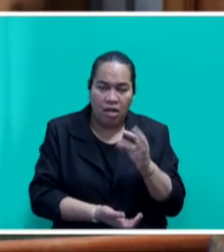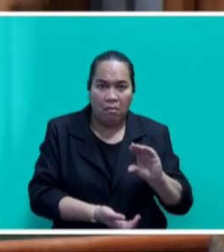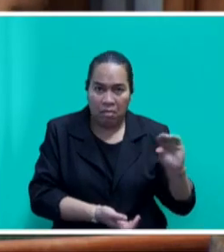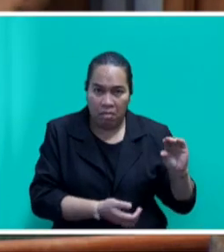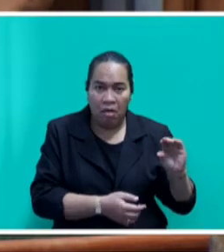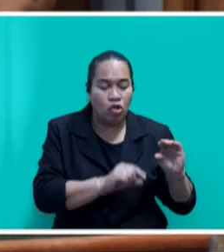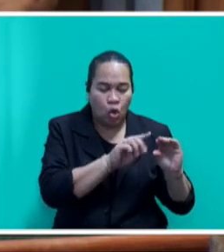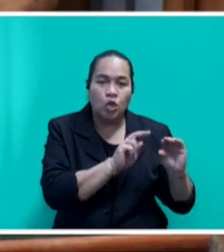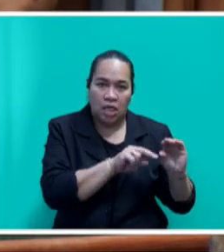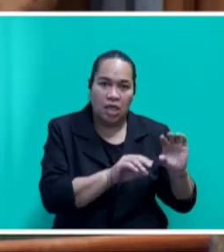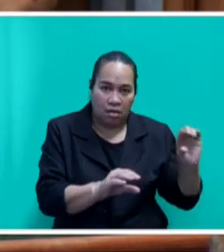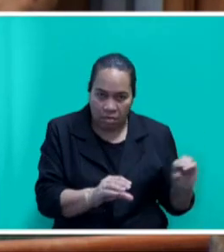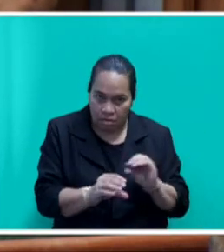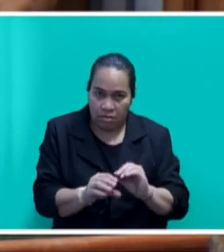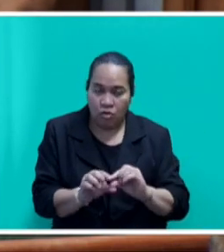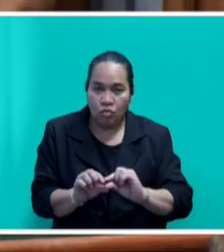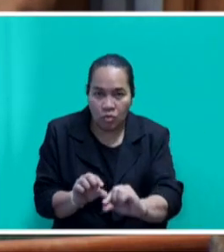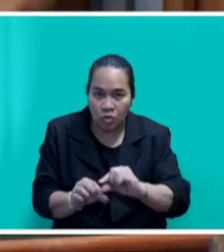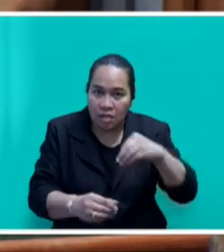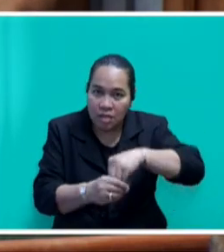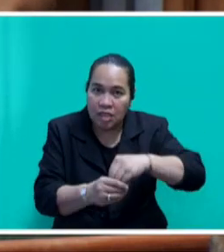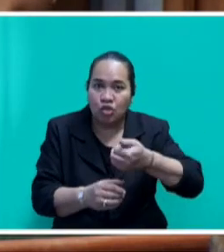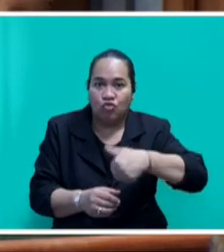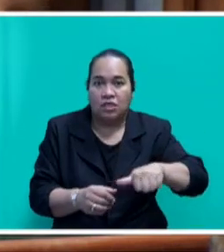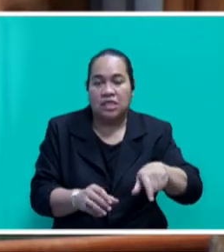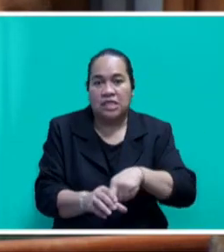hiccups in the government tender process.